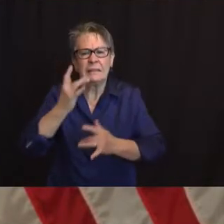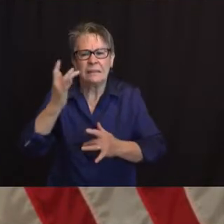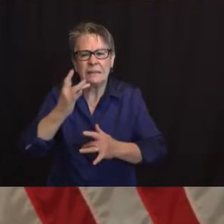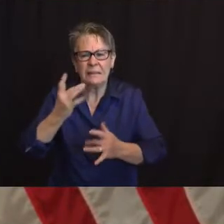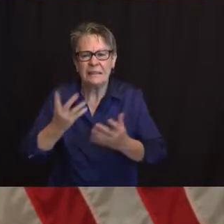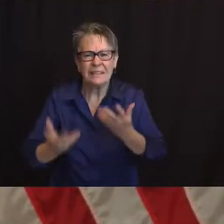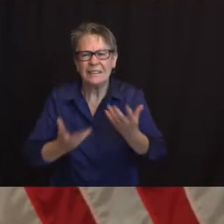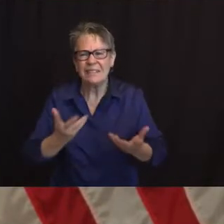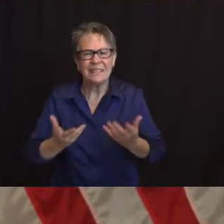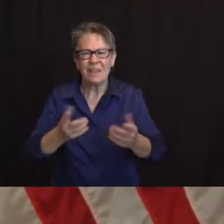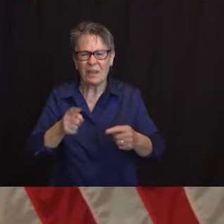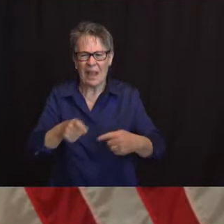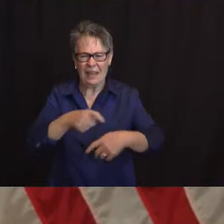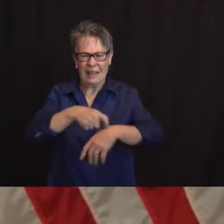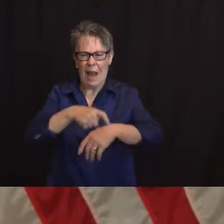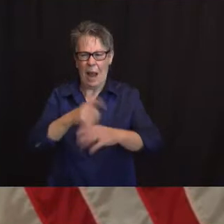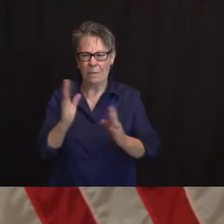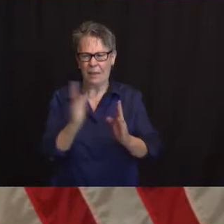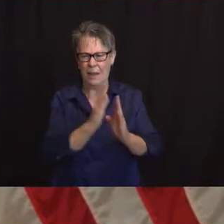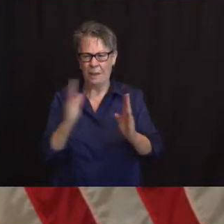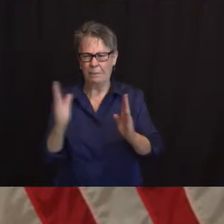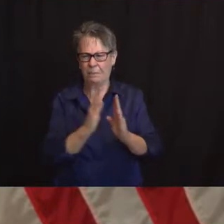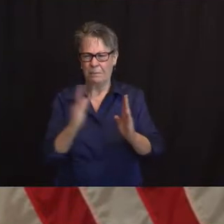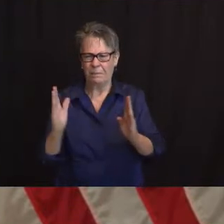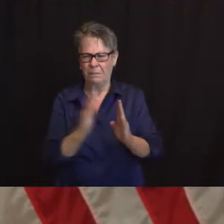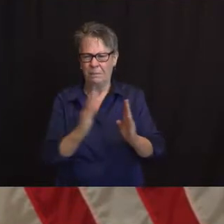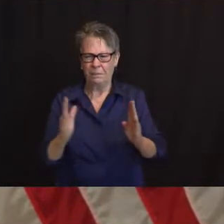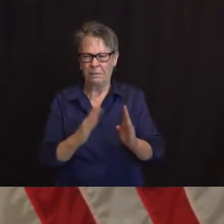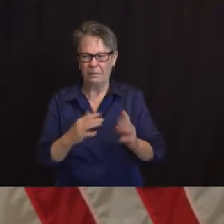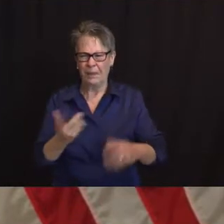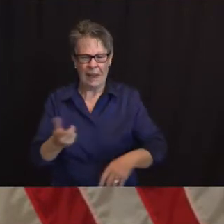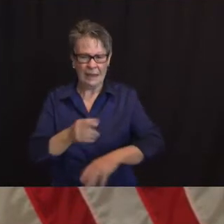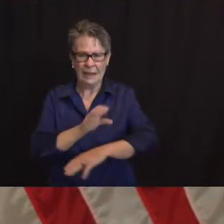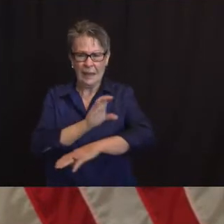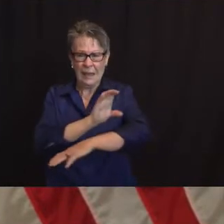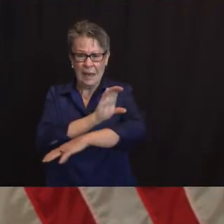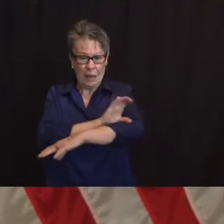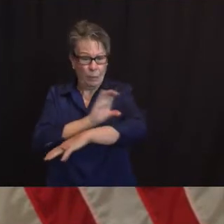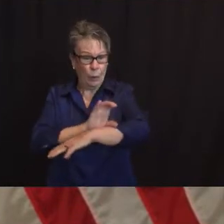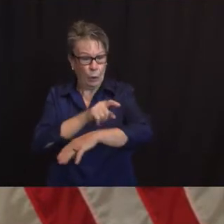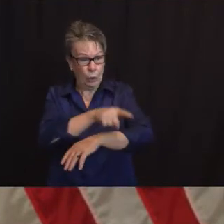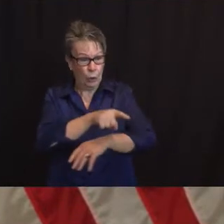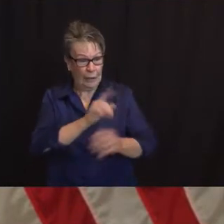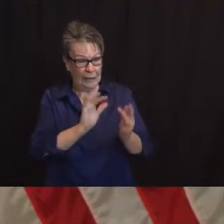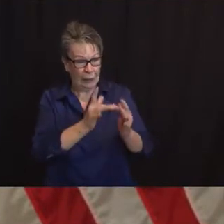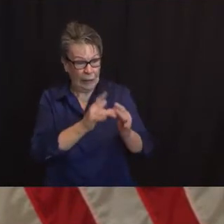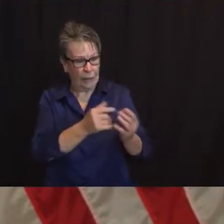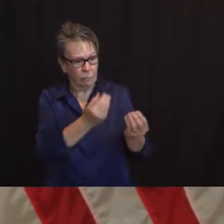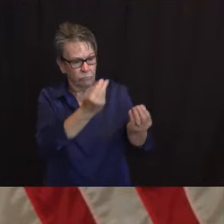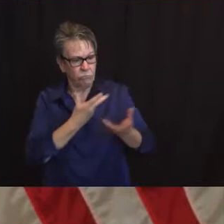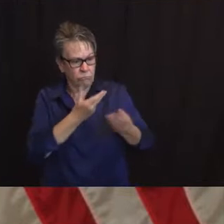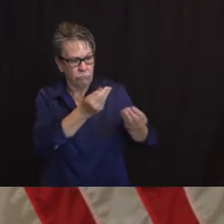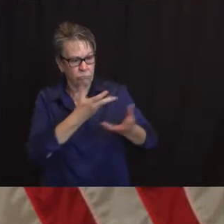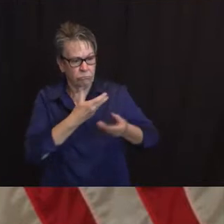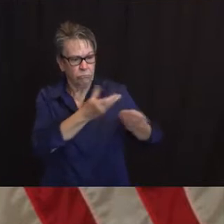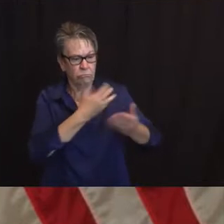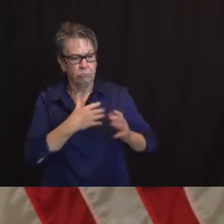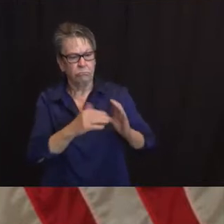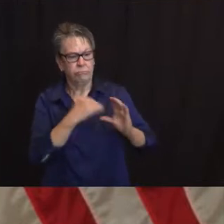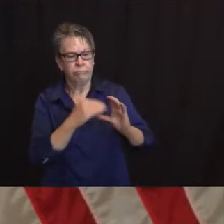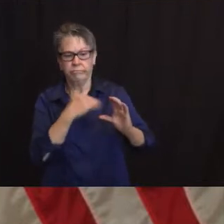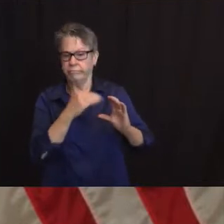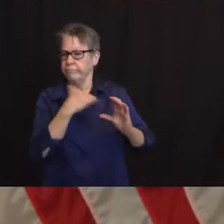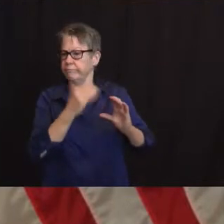might be issues with delays with the commercial laboratory reporting to us, for example. So usually for